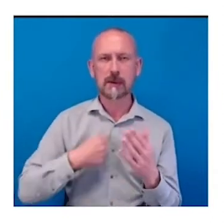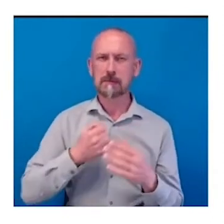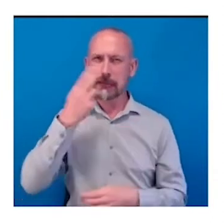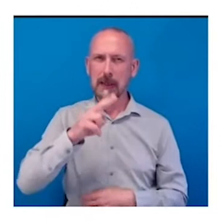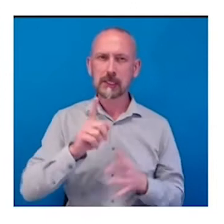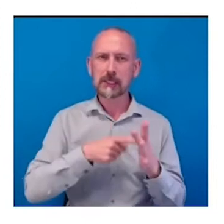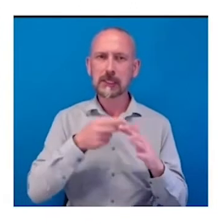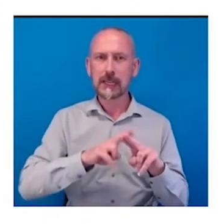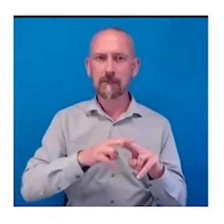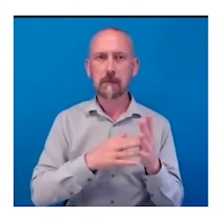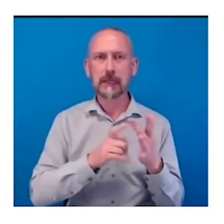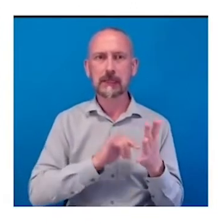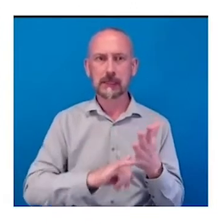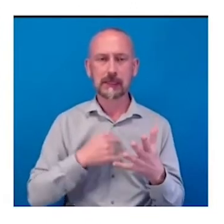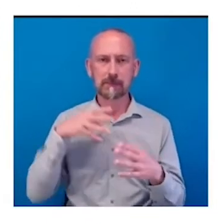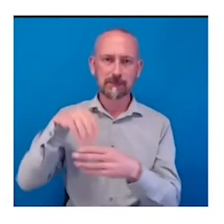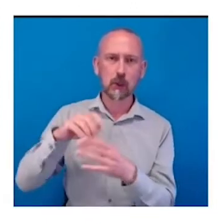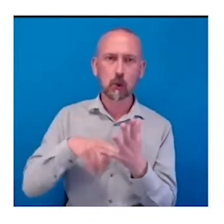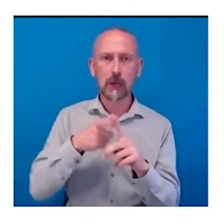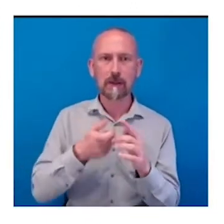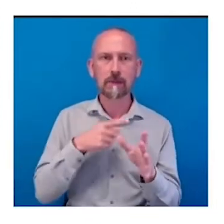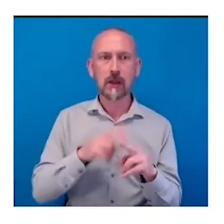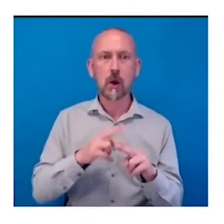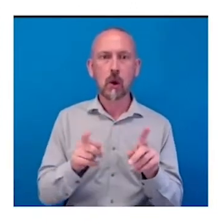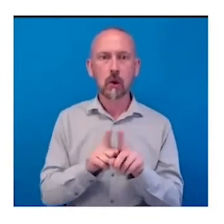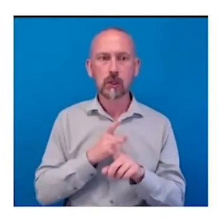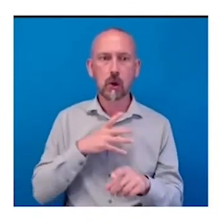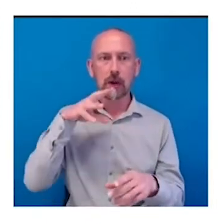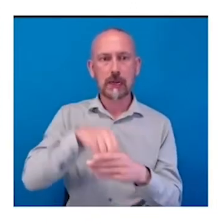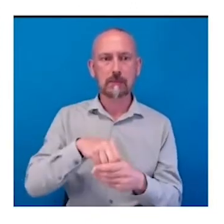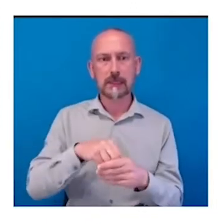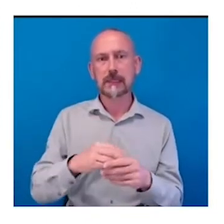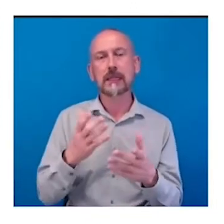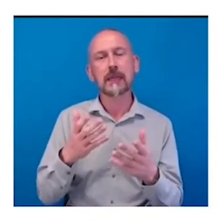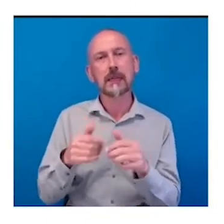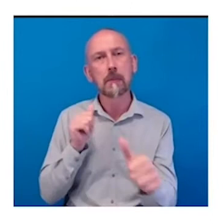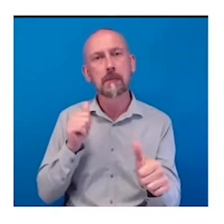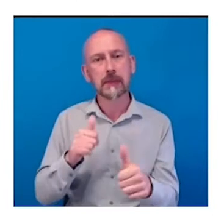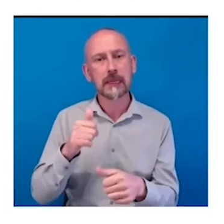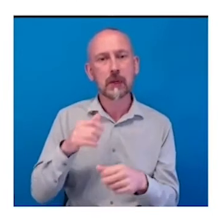called GrackleDocs that helps with accessibility out of Google G Suite.